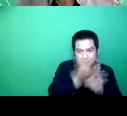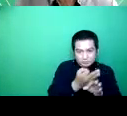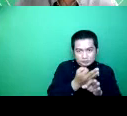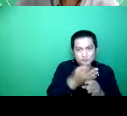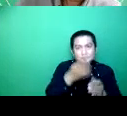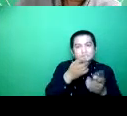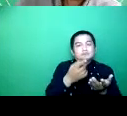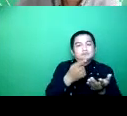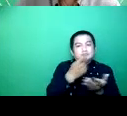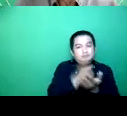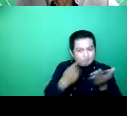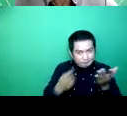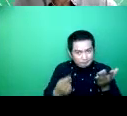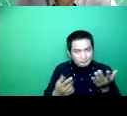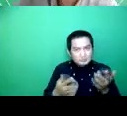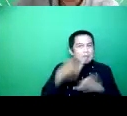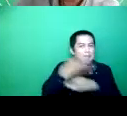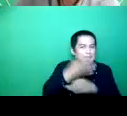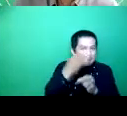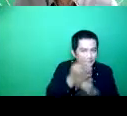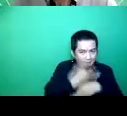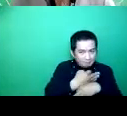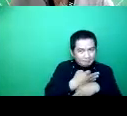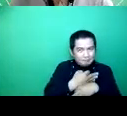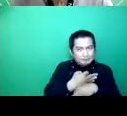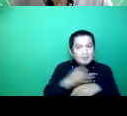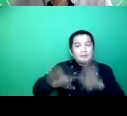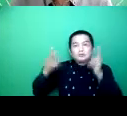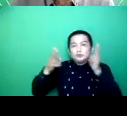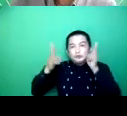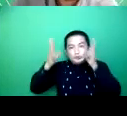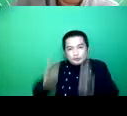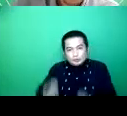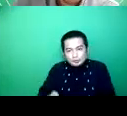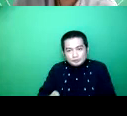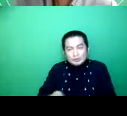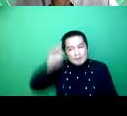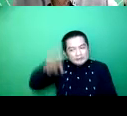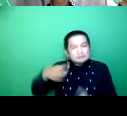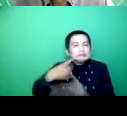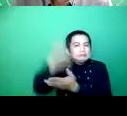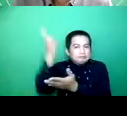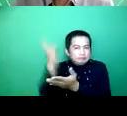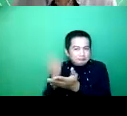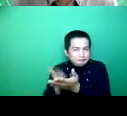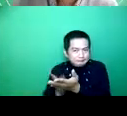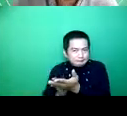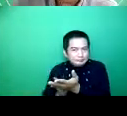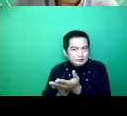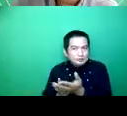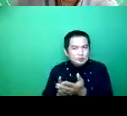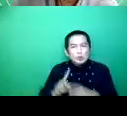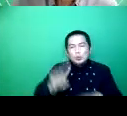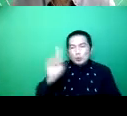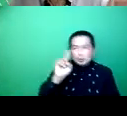is a process. Fabrication is making something. But humans have to design. Humans have to decide what they're going to